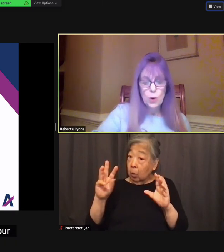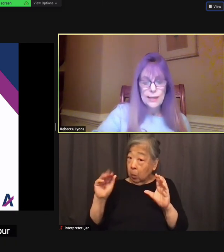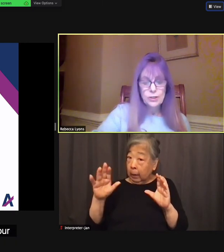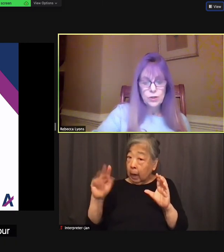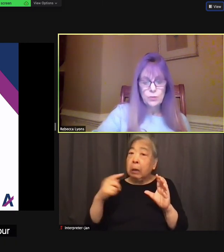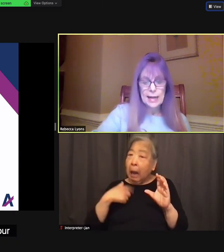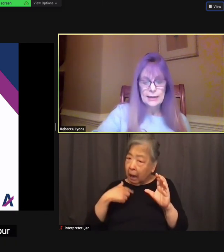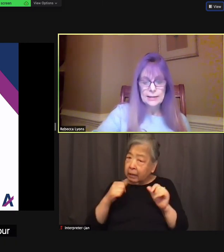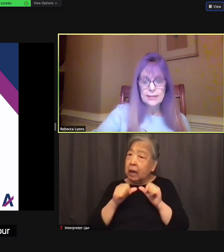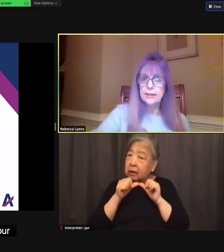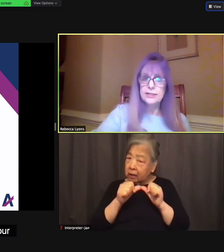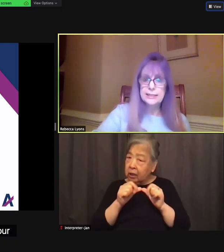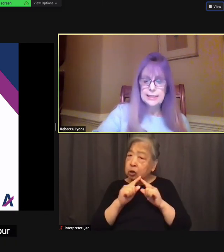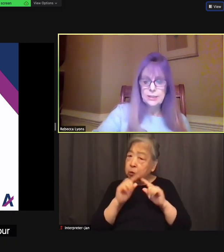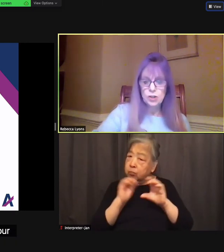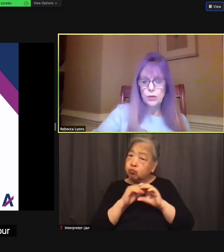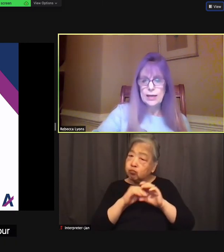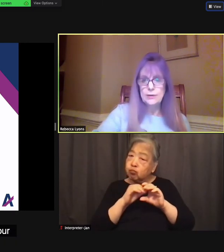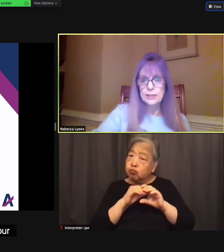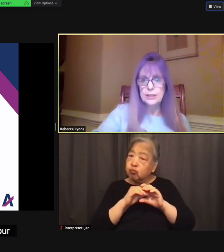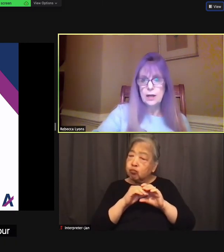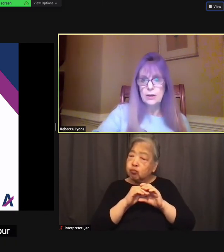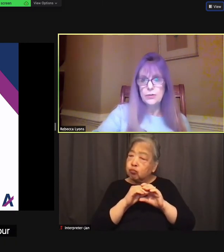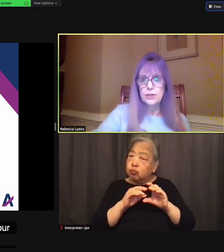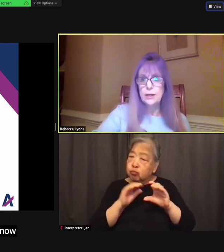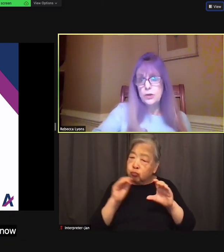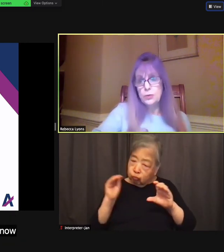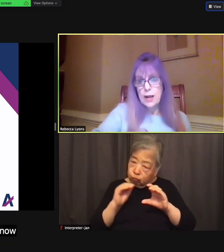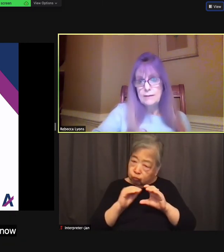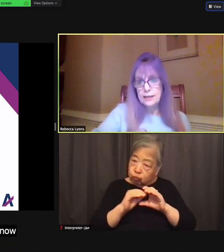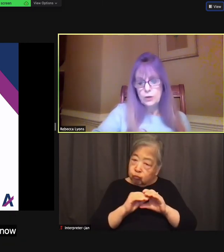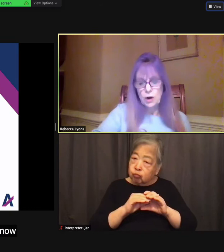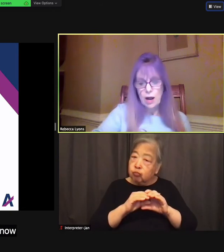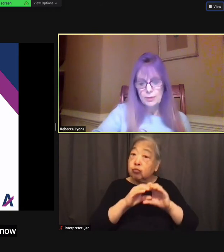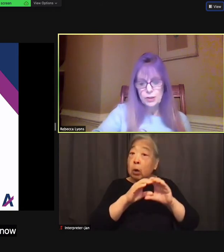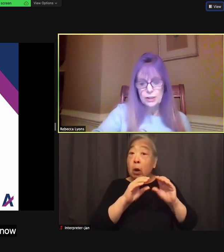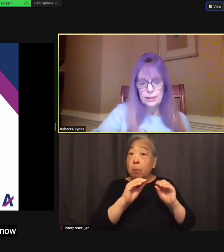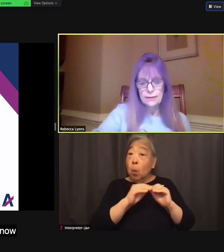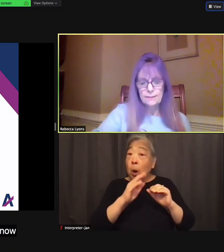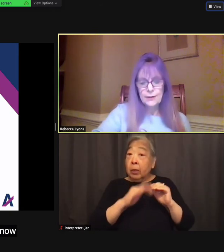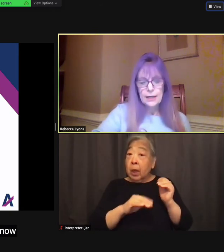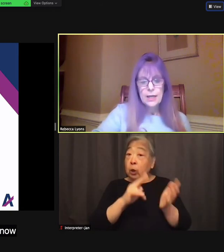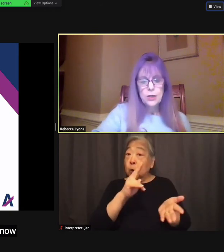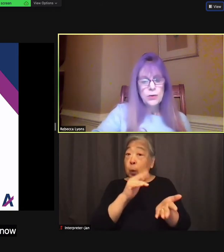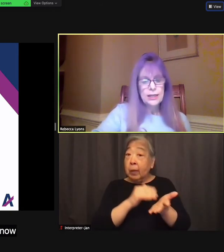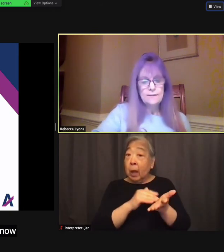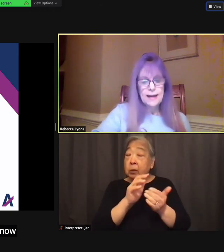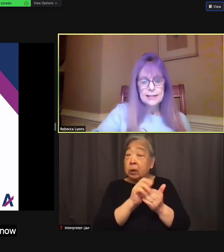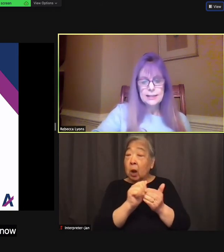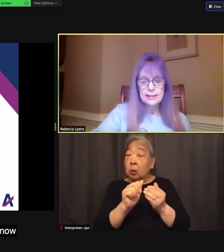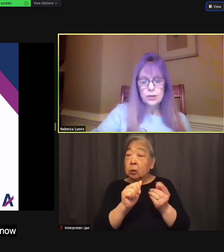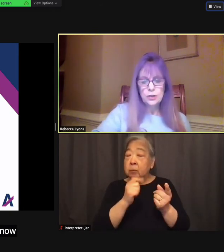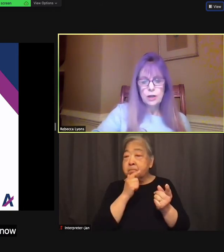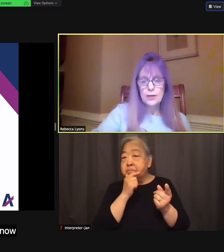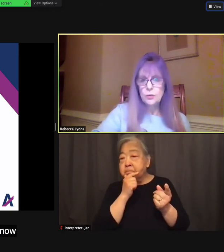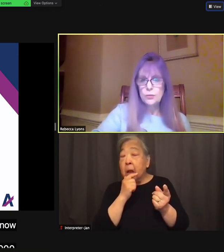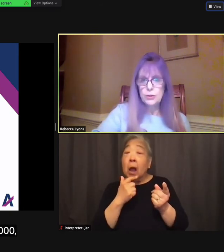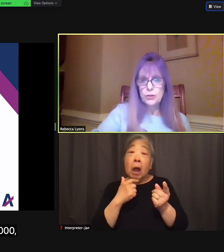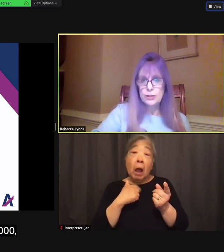But once your balance exceeds $2,000, you do have another option. You can invest